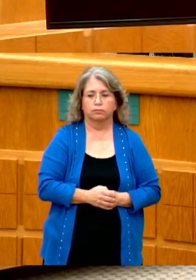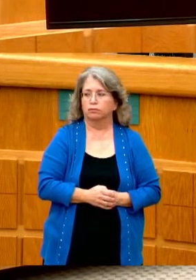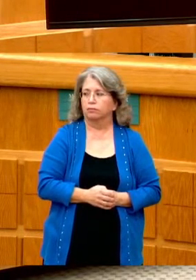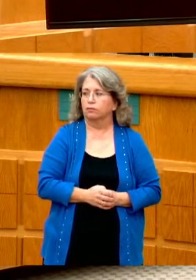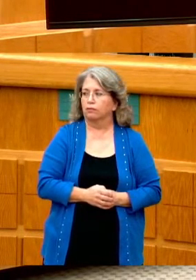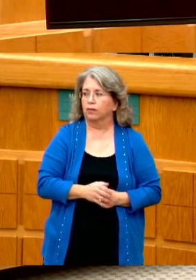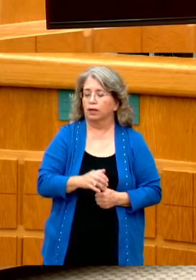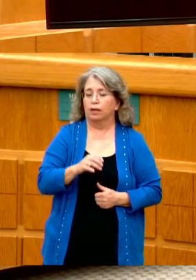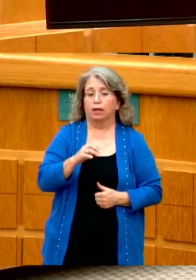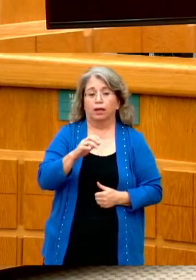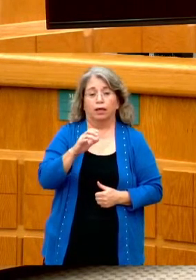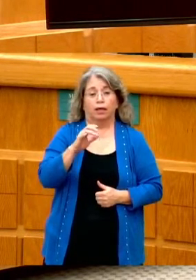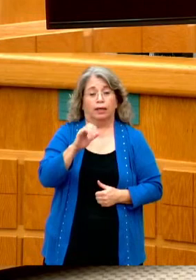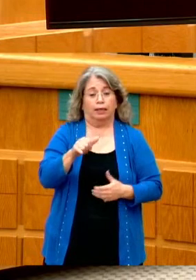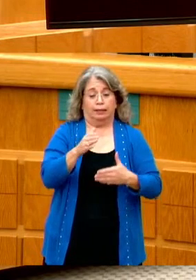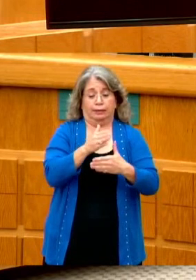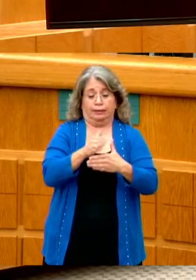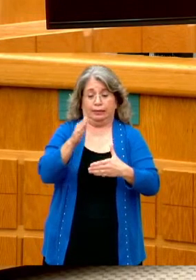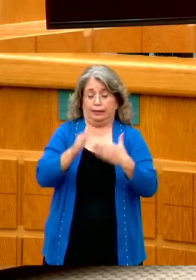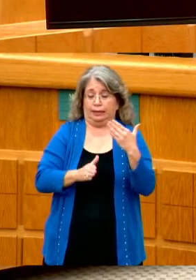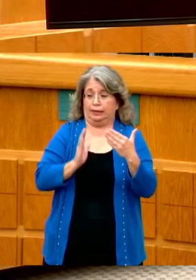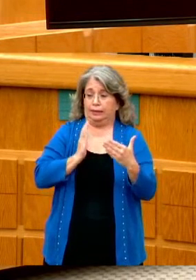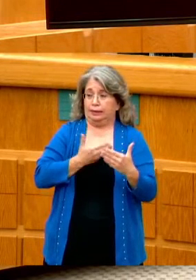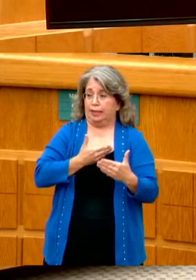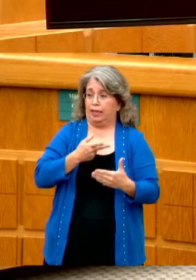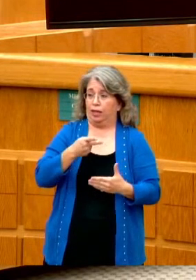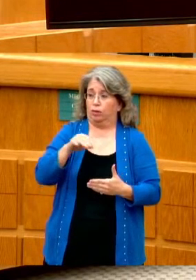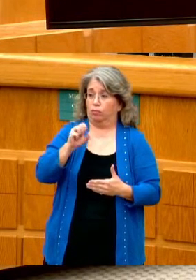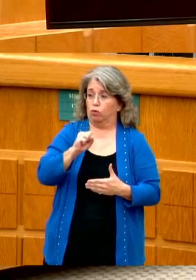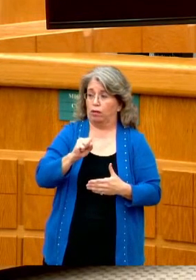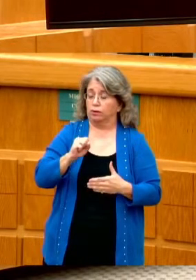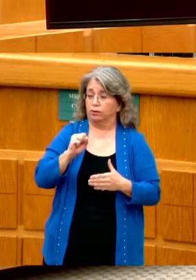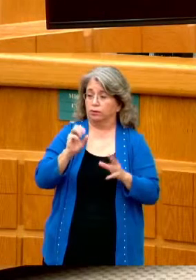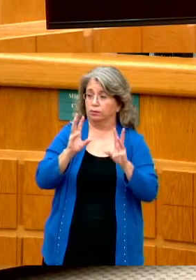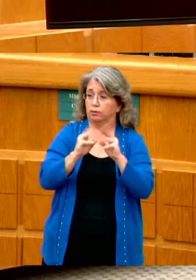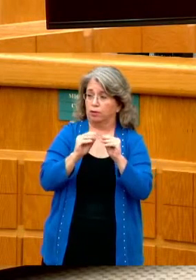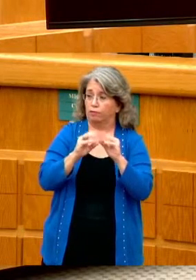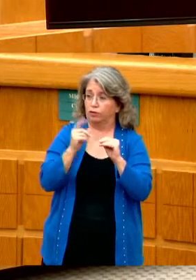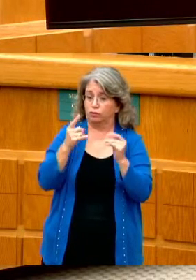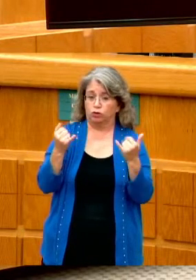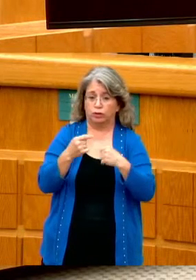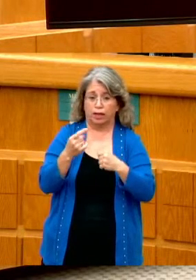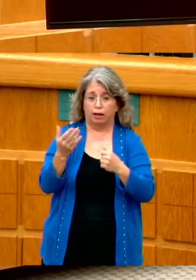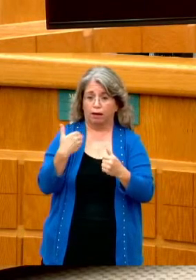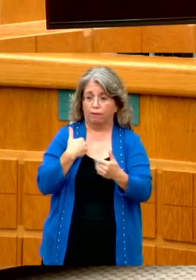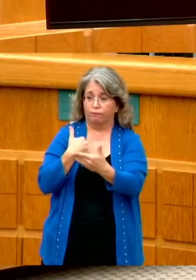That concludes the press conference for today. Are there any questions?